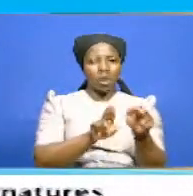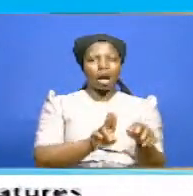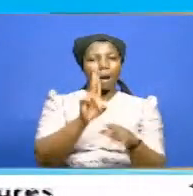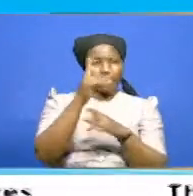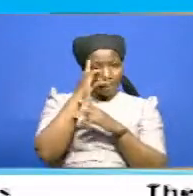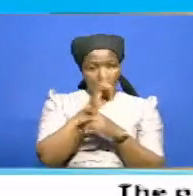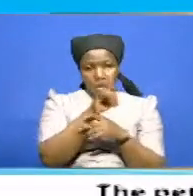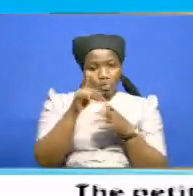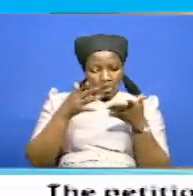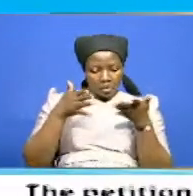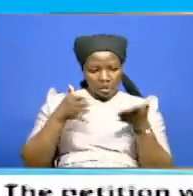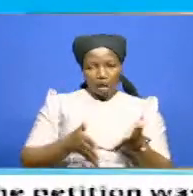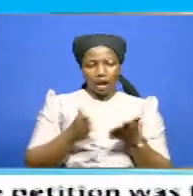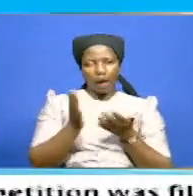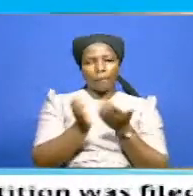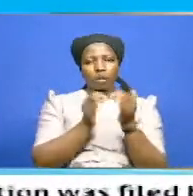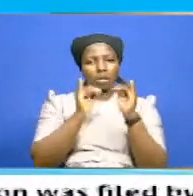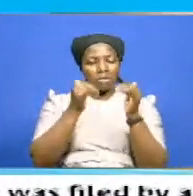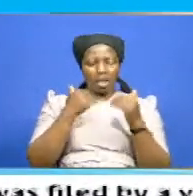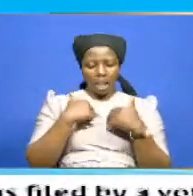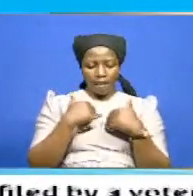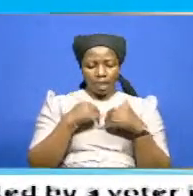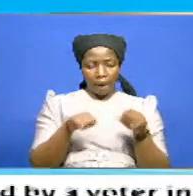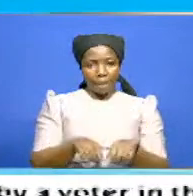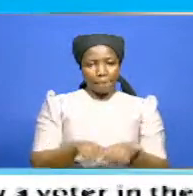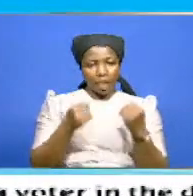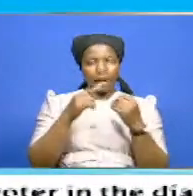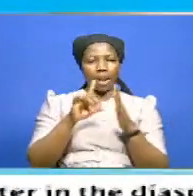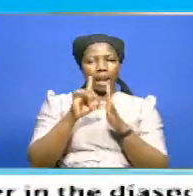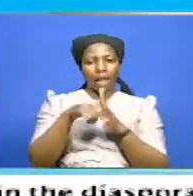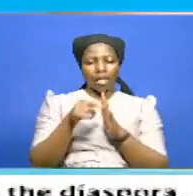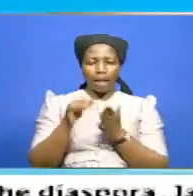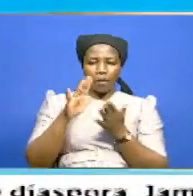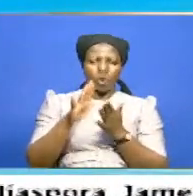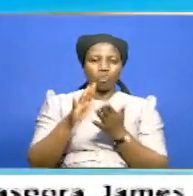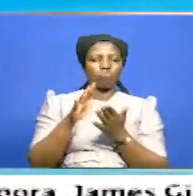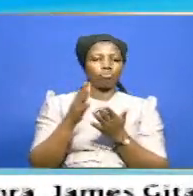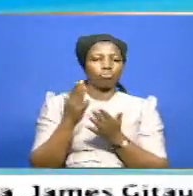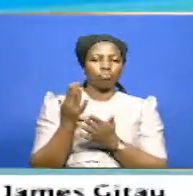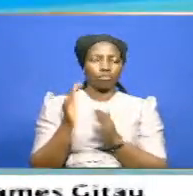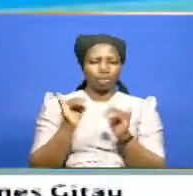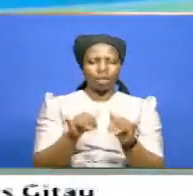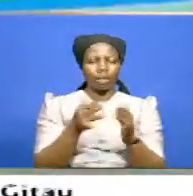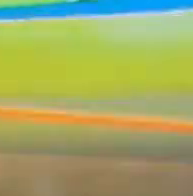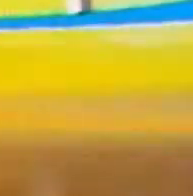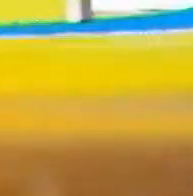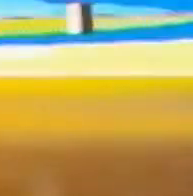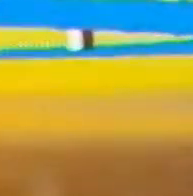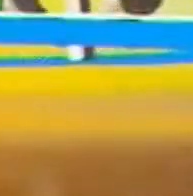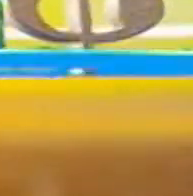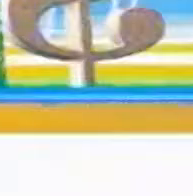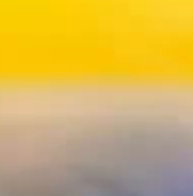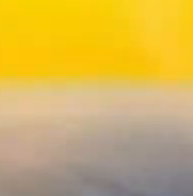right here on BizCheck. We are taking a break. Thereafter, we'll be back with more. Stay right here.